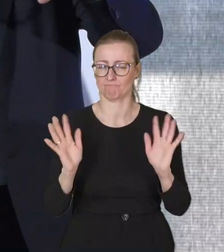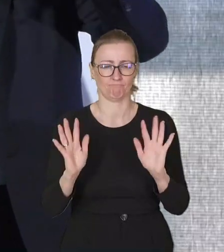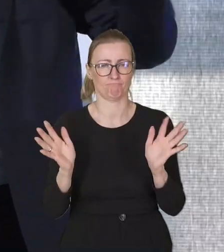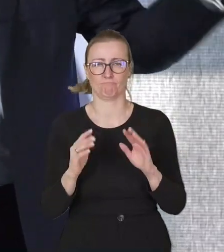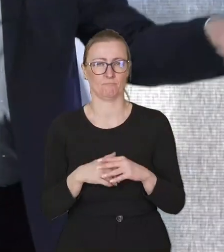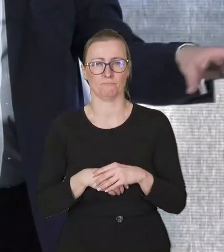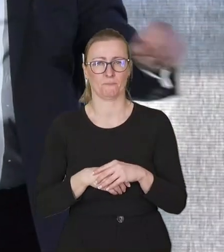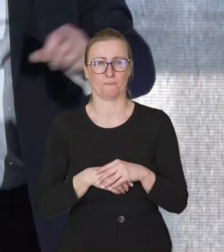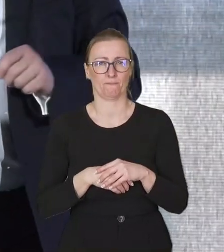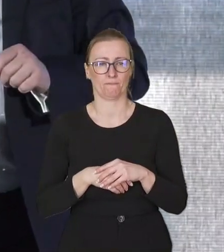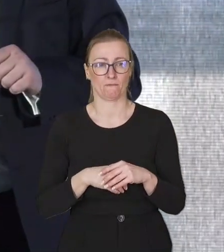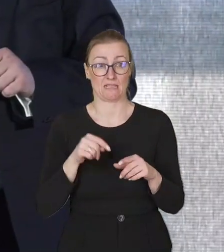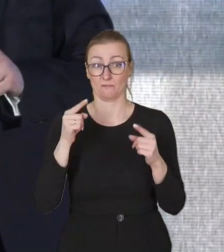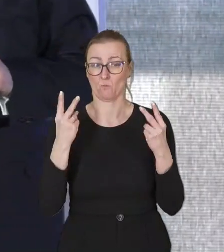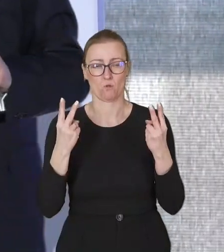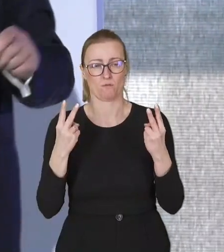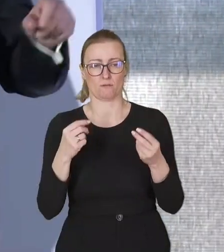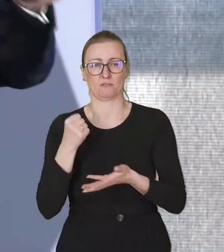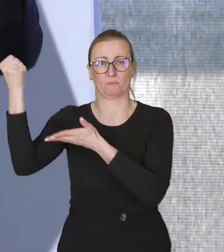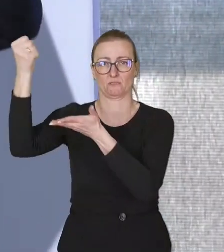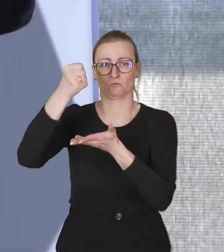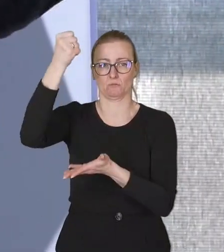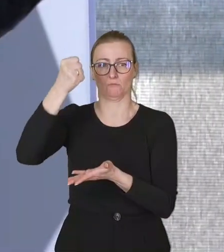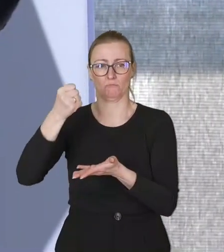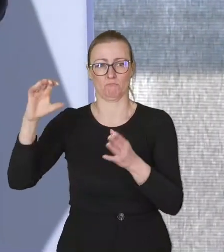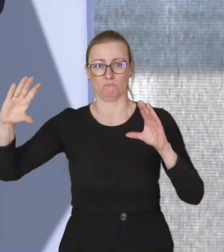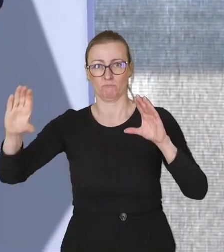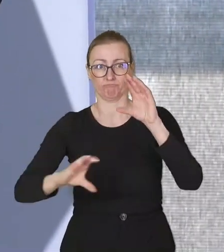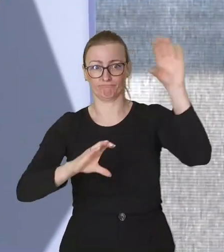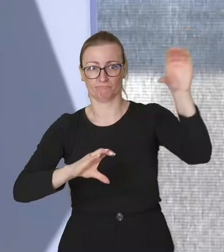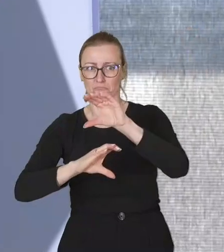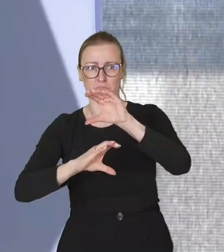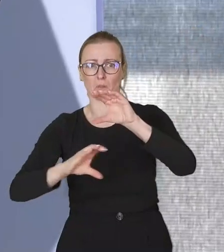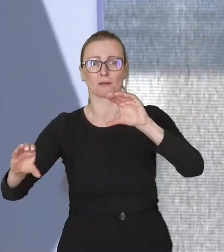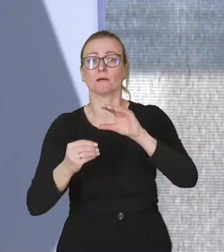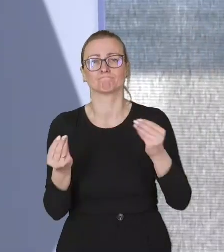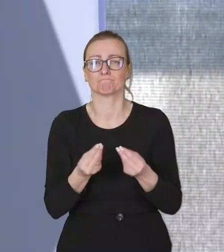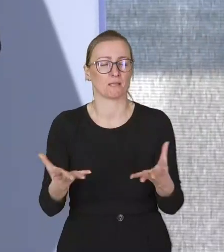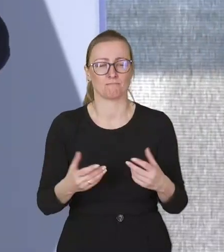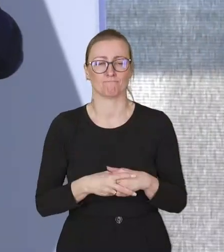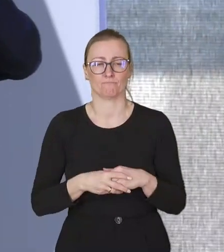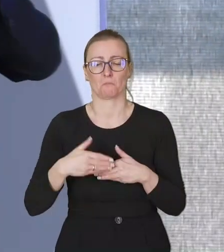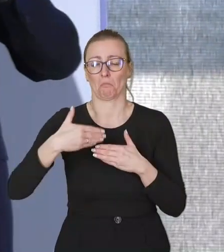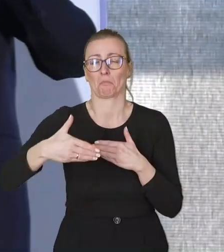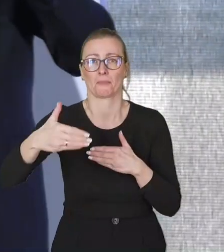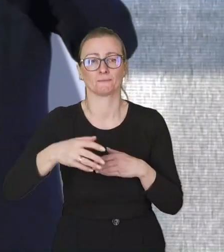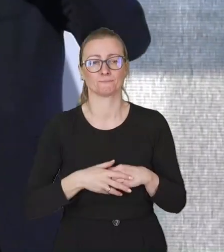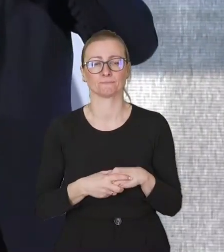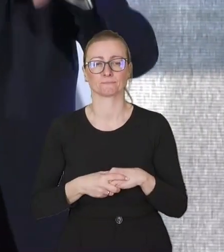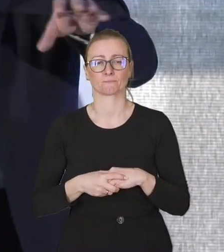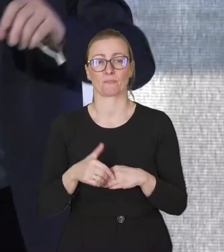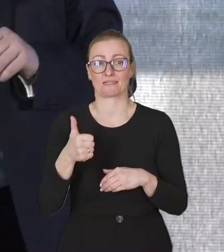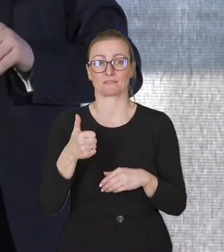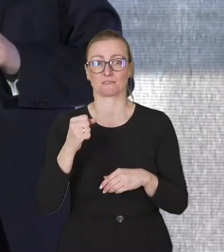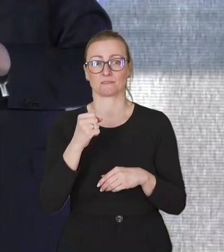60 billion in the previous financial perspectives and more than 60 billion, and in the present financial perspectives, a